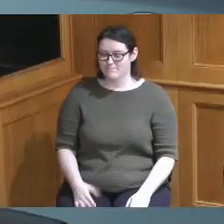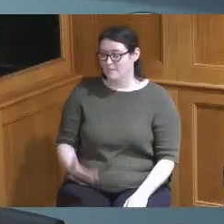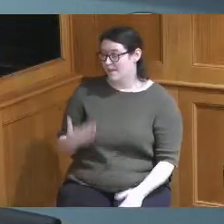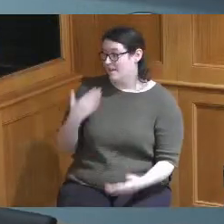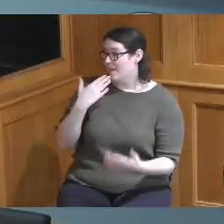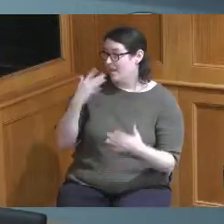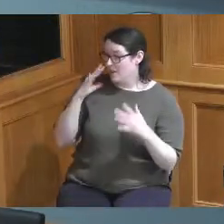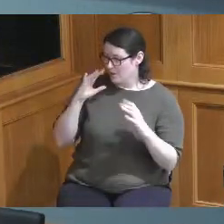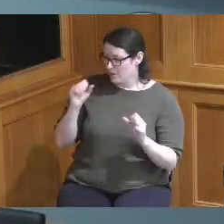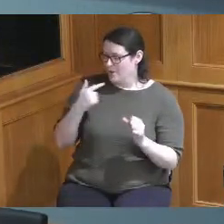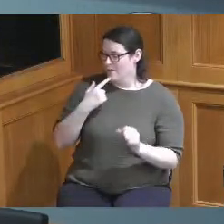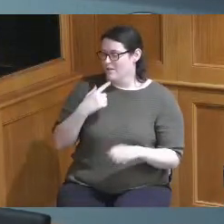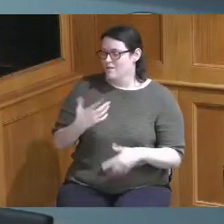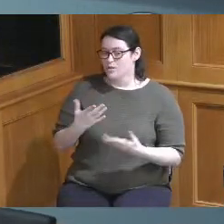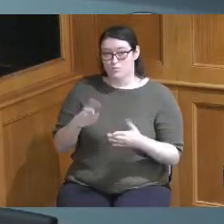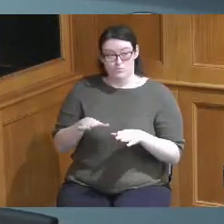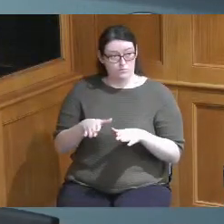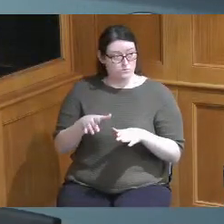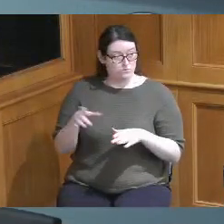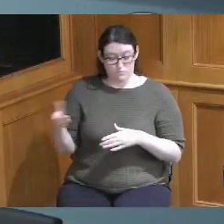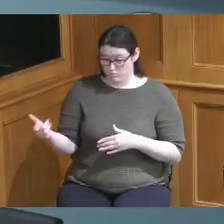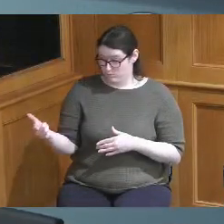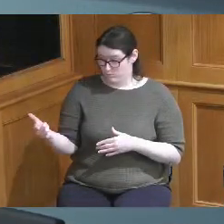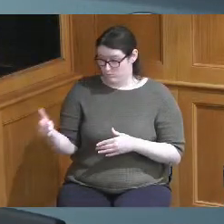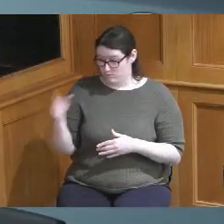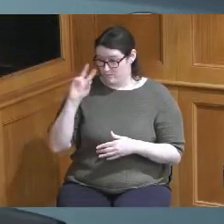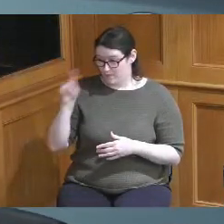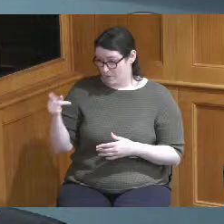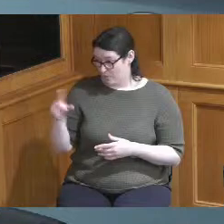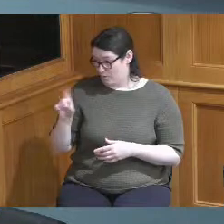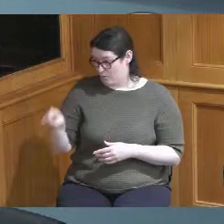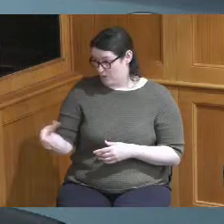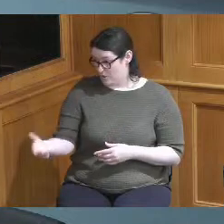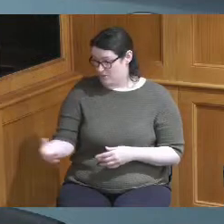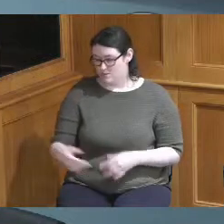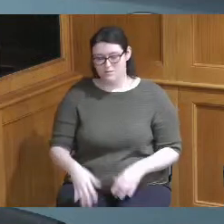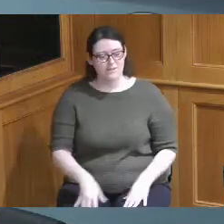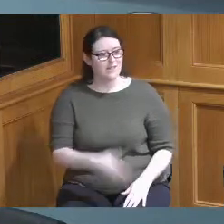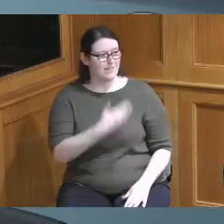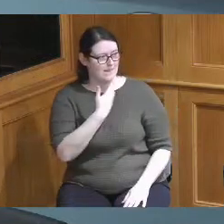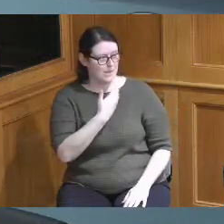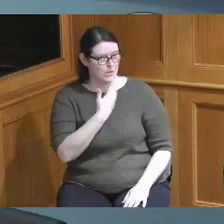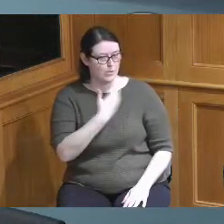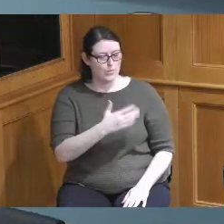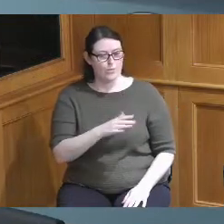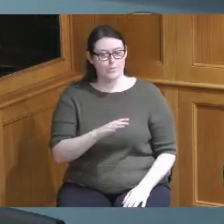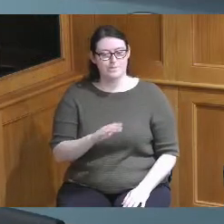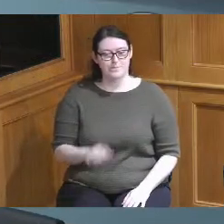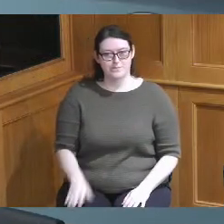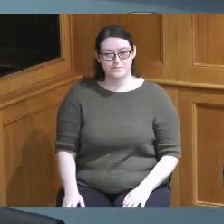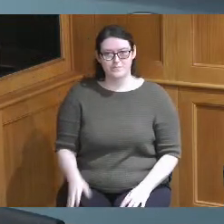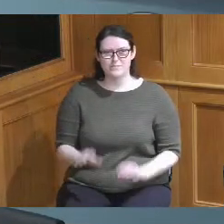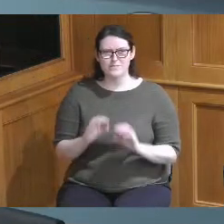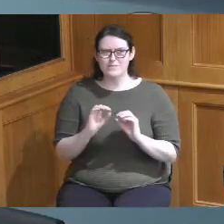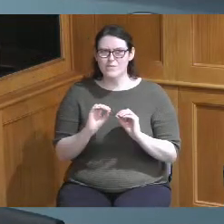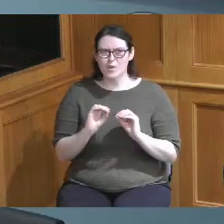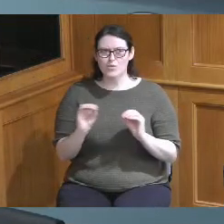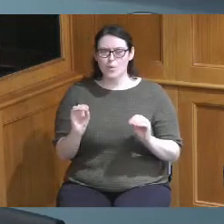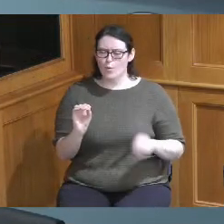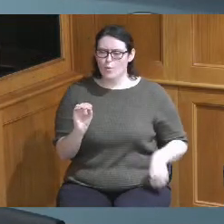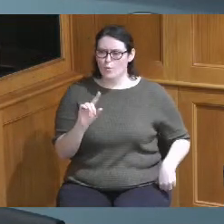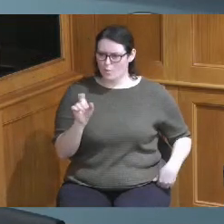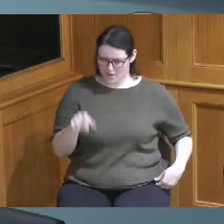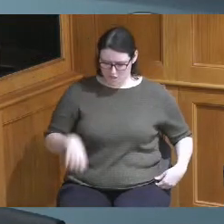Thank you. I'll open it up for questions. Vice President Driehaus. Thank you. I don't have any